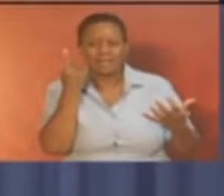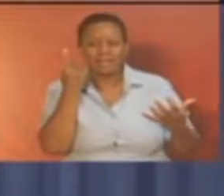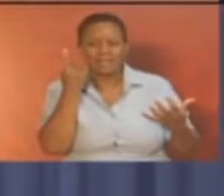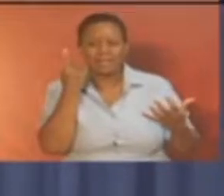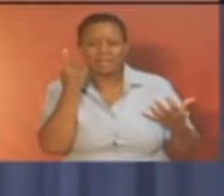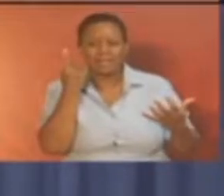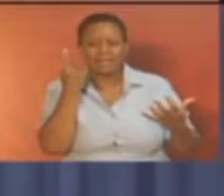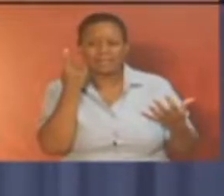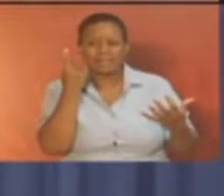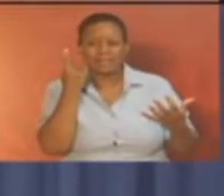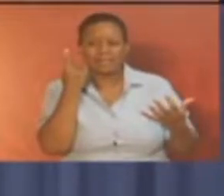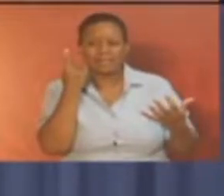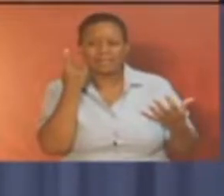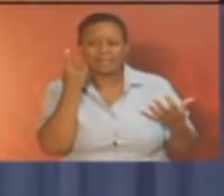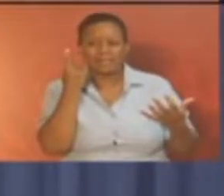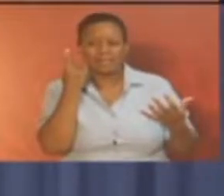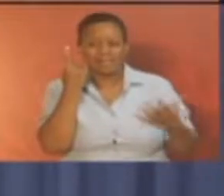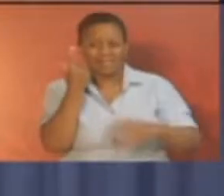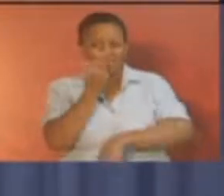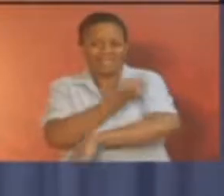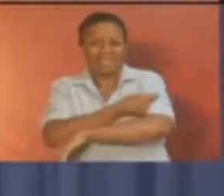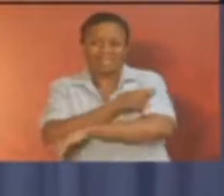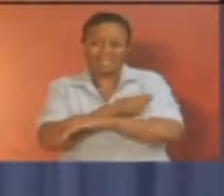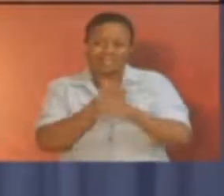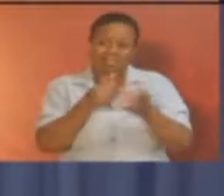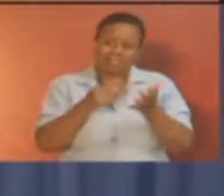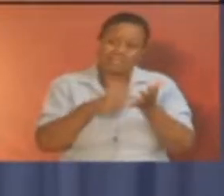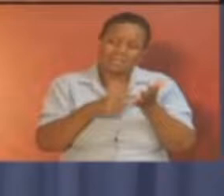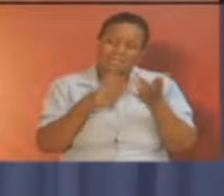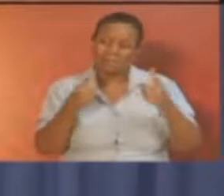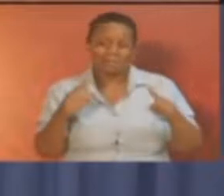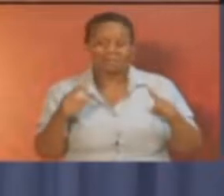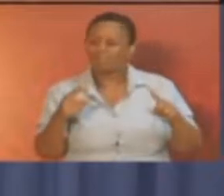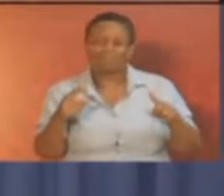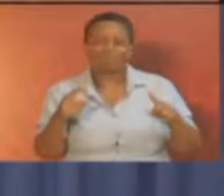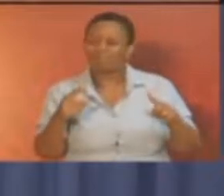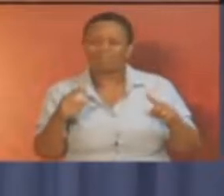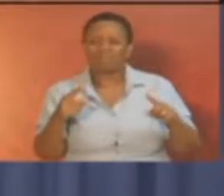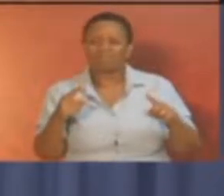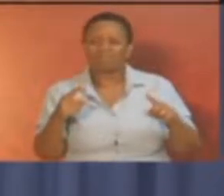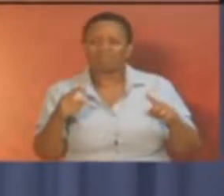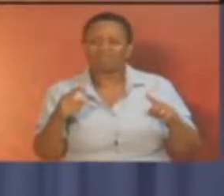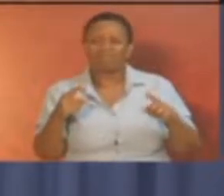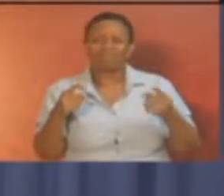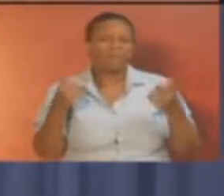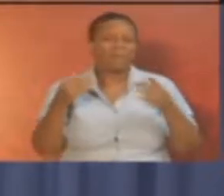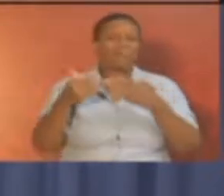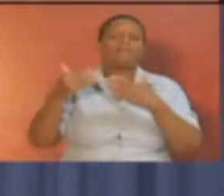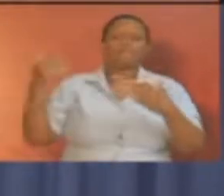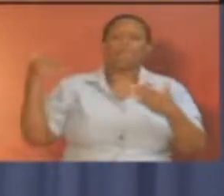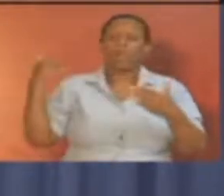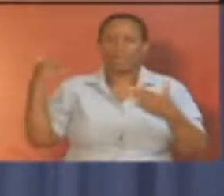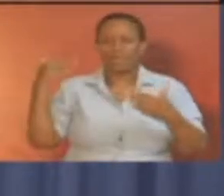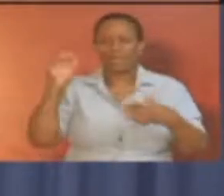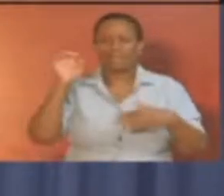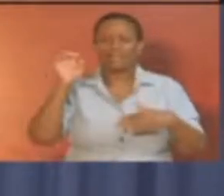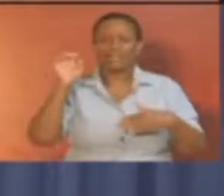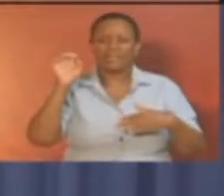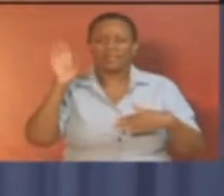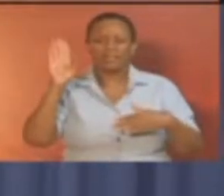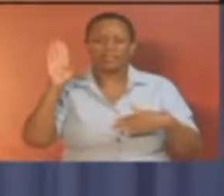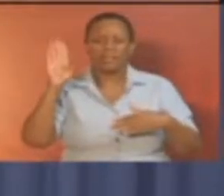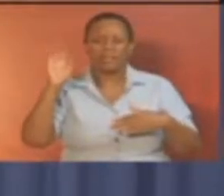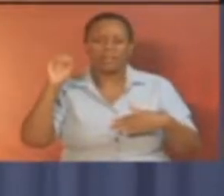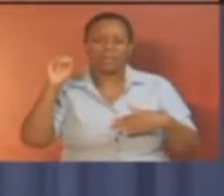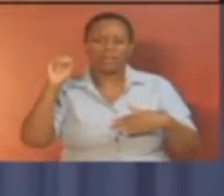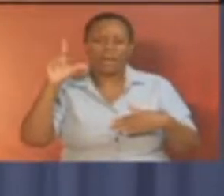with the Ebola vaccine, which was experimental. But when they were doing the trials, they found in the middle